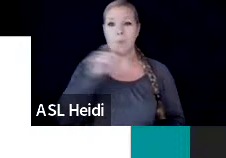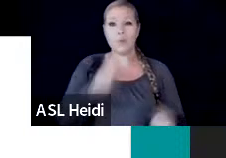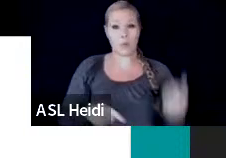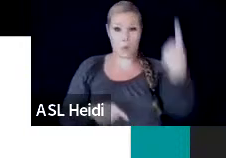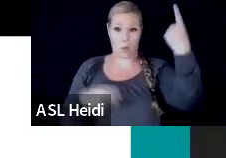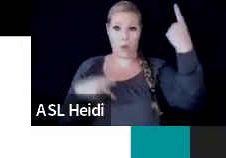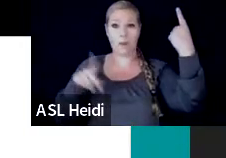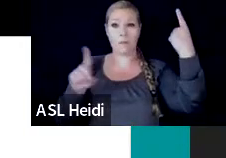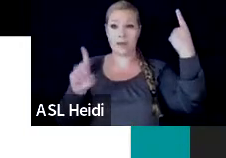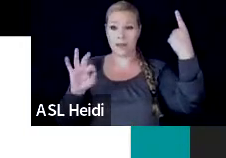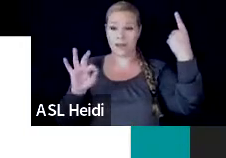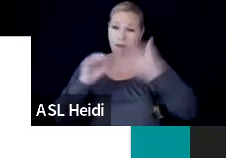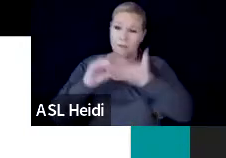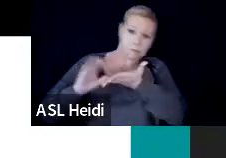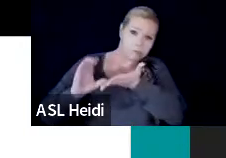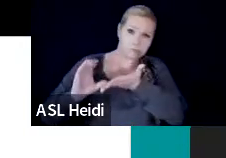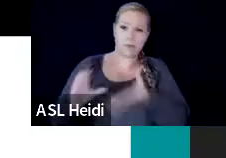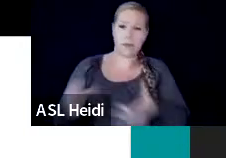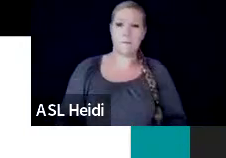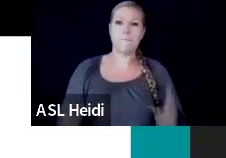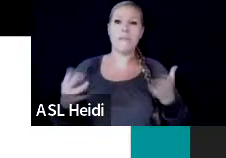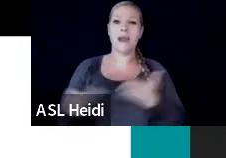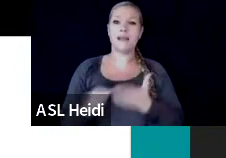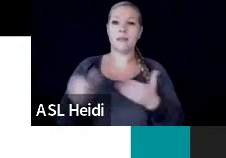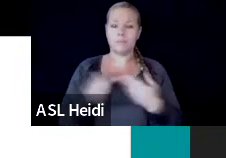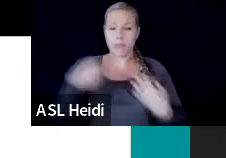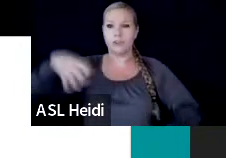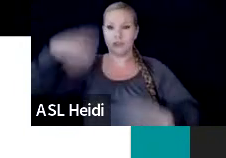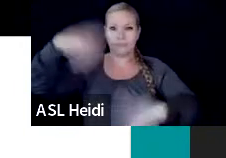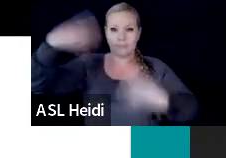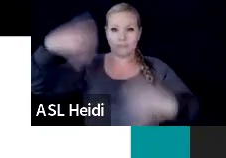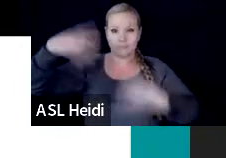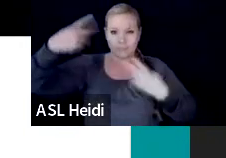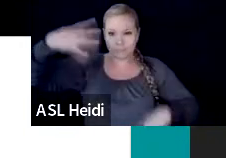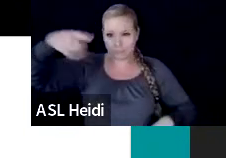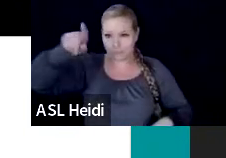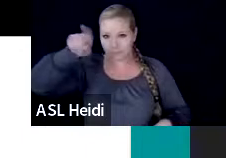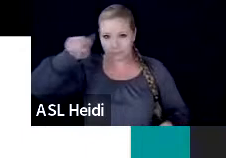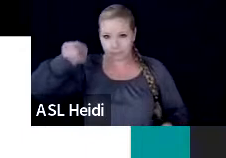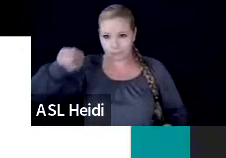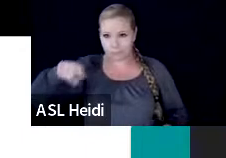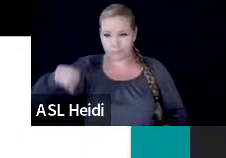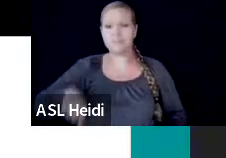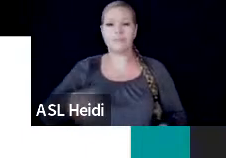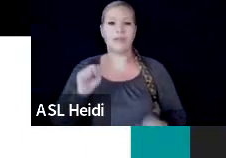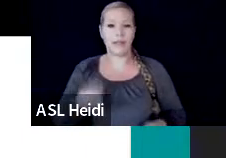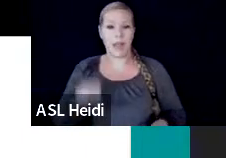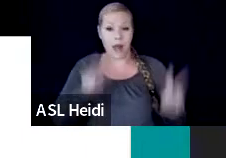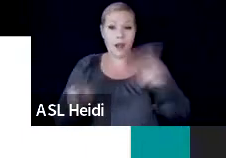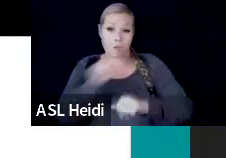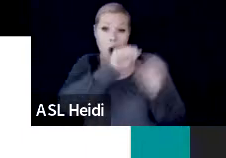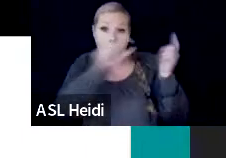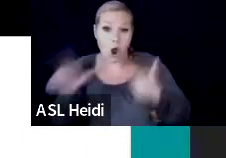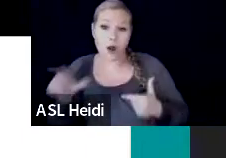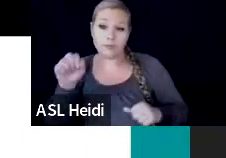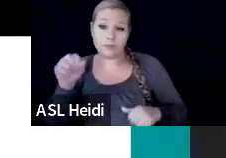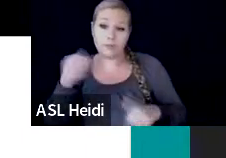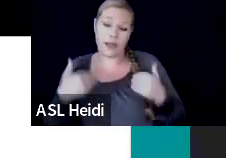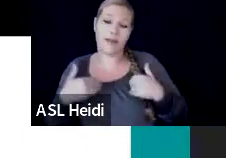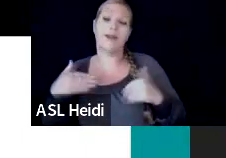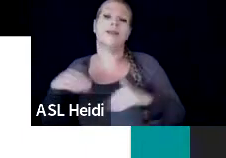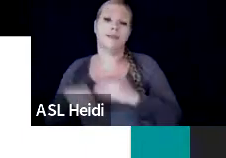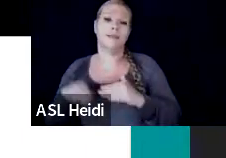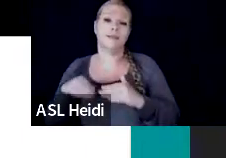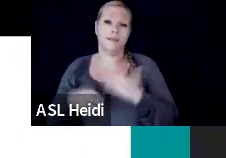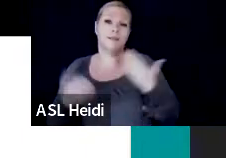many pages to view all of the conditions, but they are accessible up on our website. Some of you may have even viewed